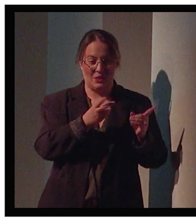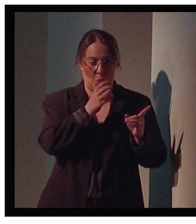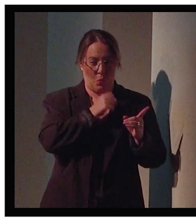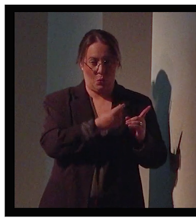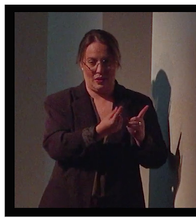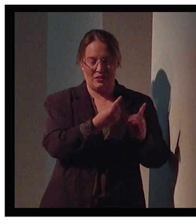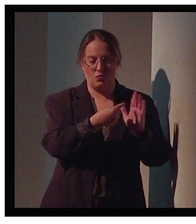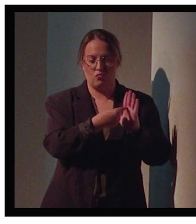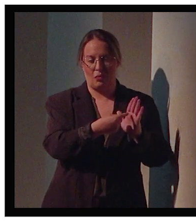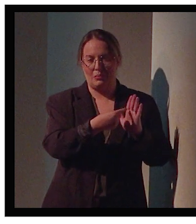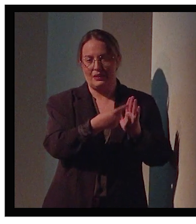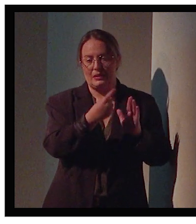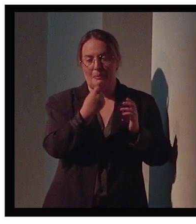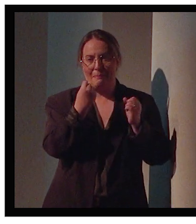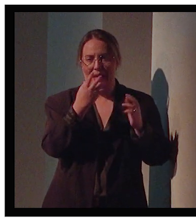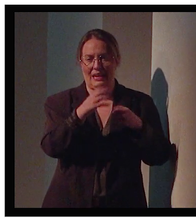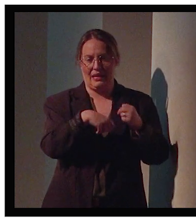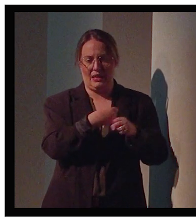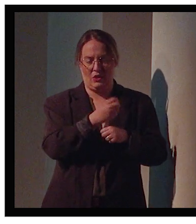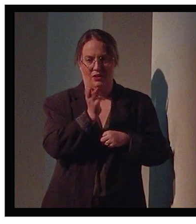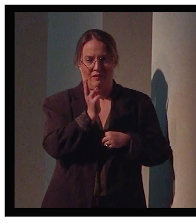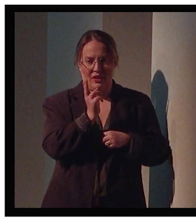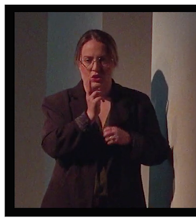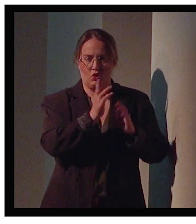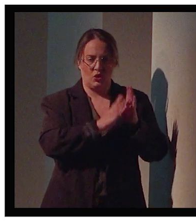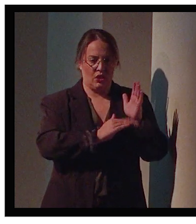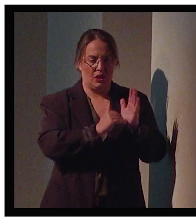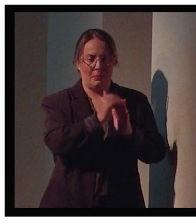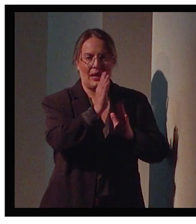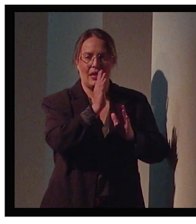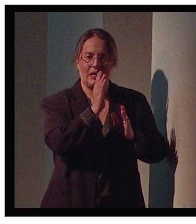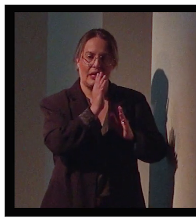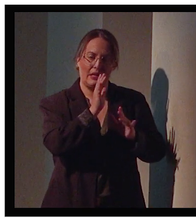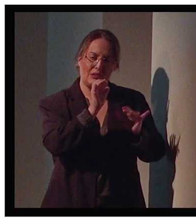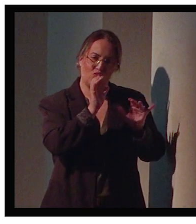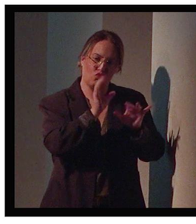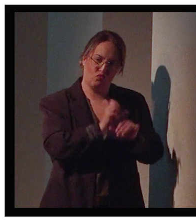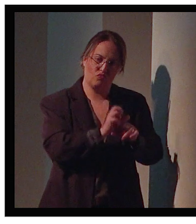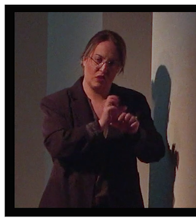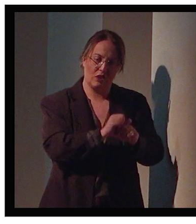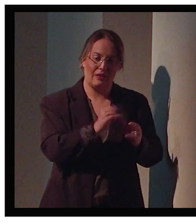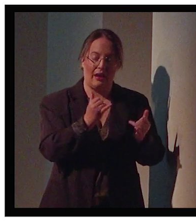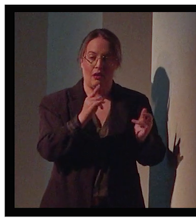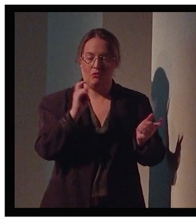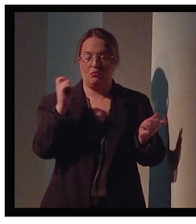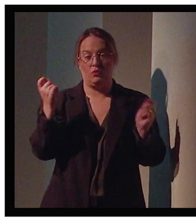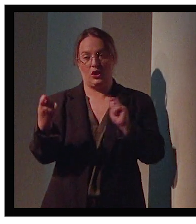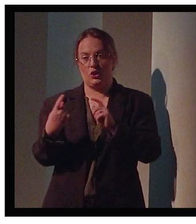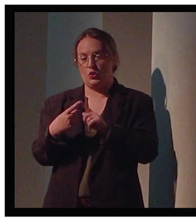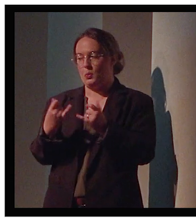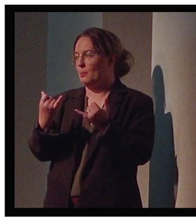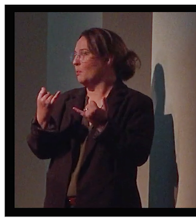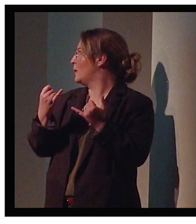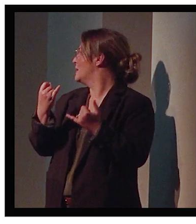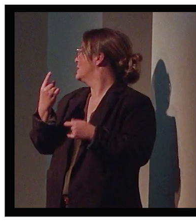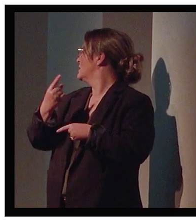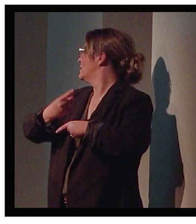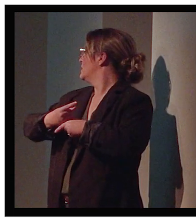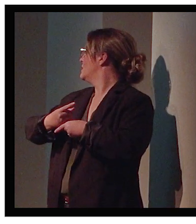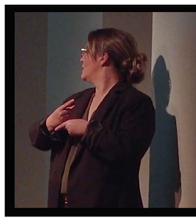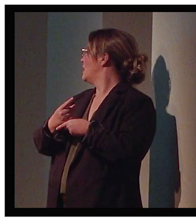David, representing centuries of history painting, faces off with present-day figures, a